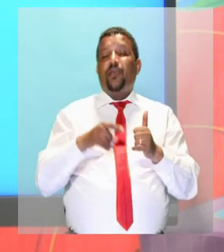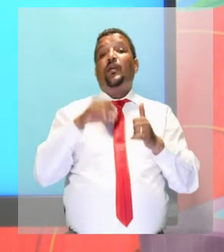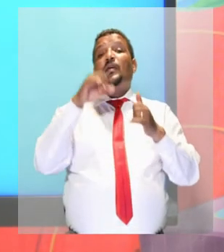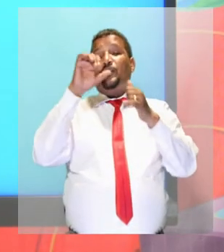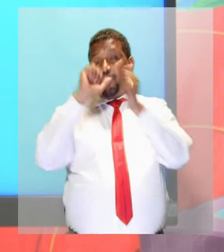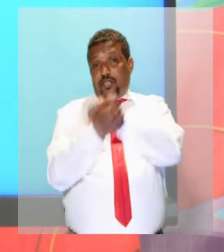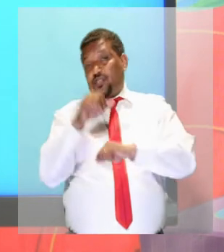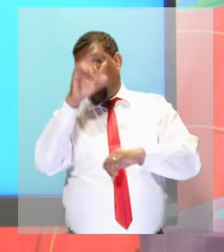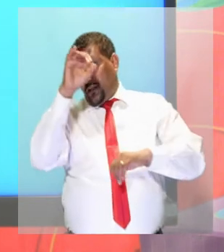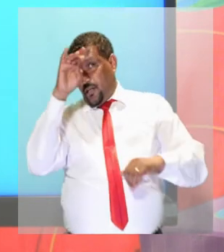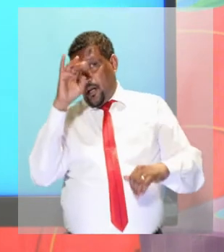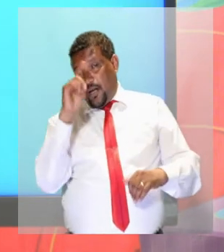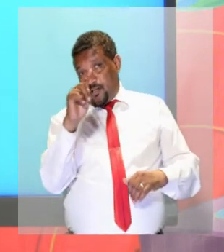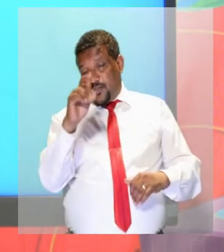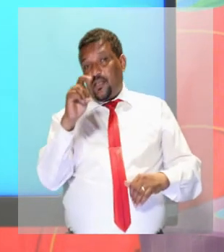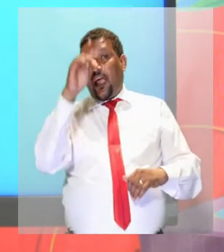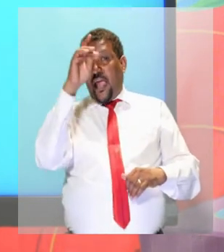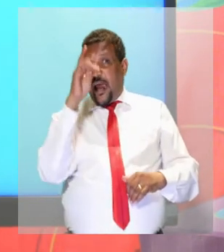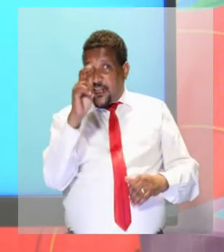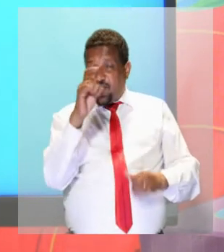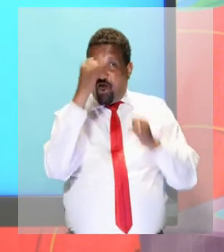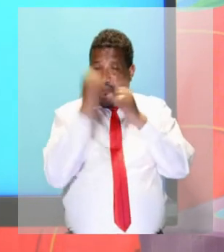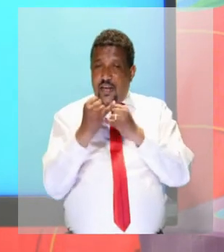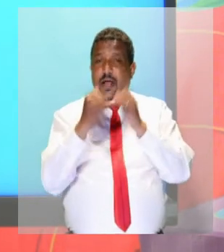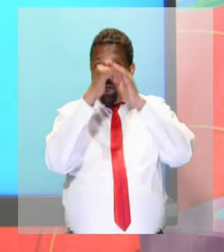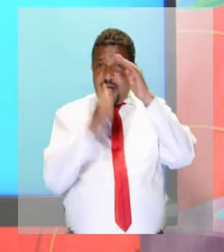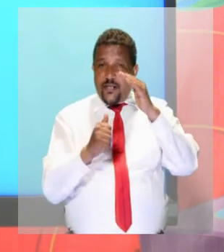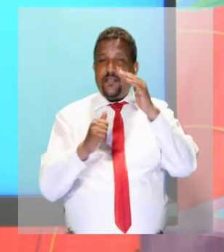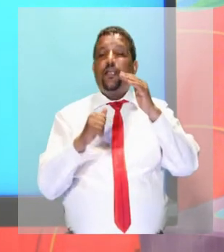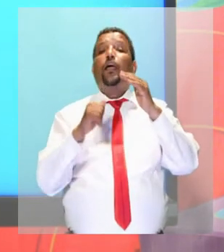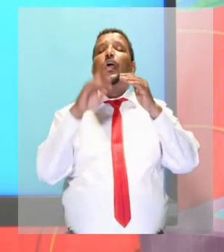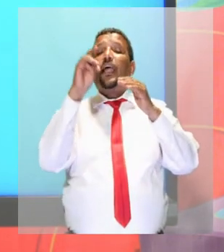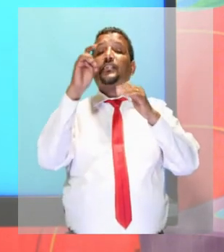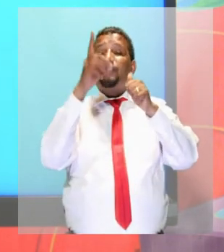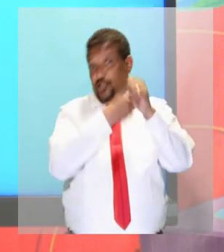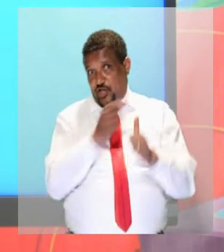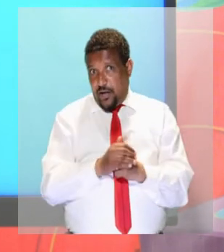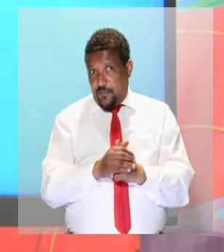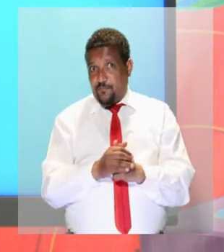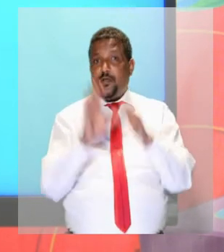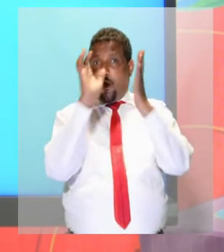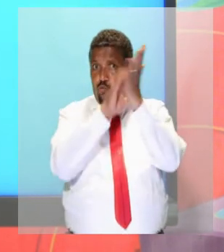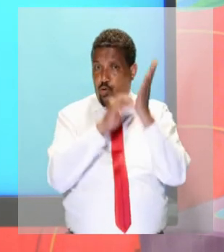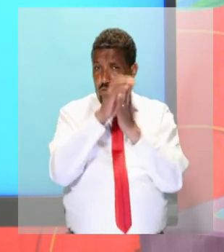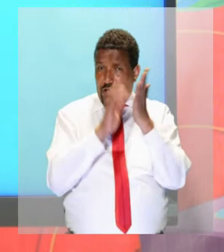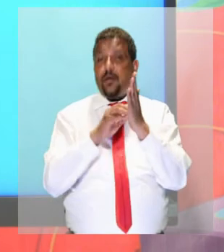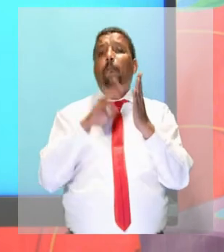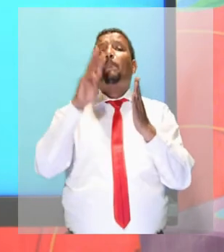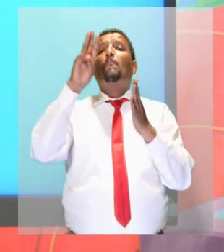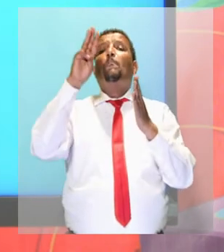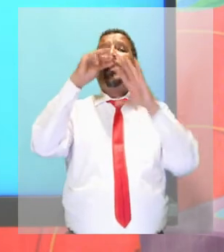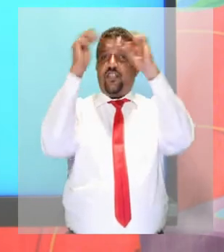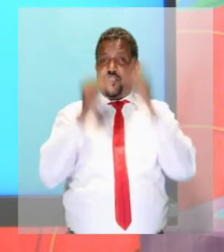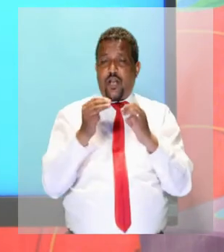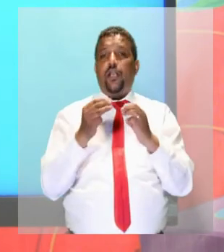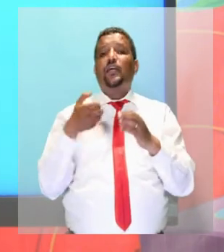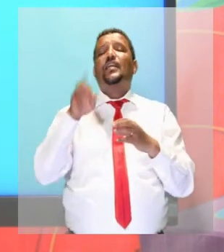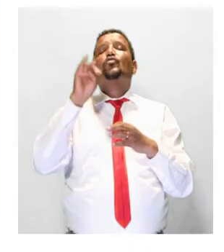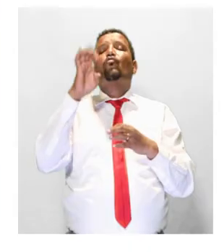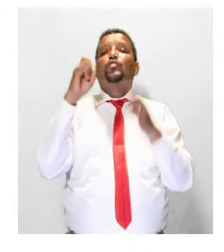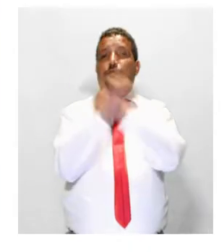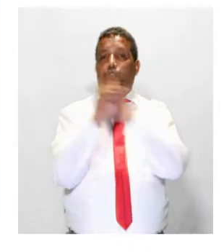initial. So when we are going to calculate the marginal rate of substitution of X for